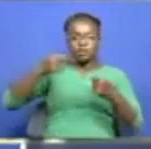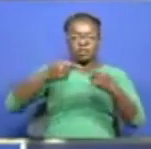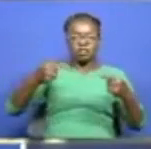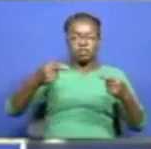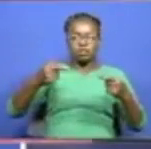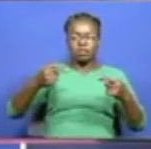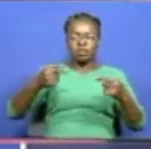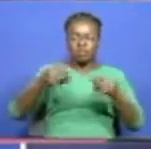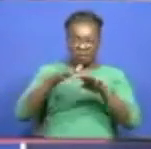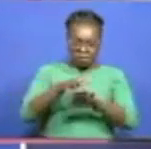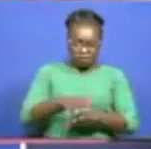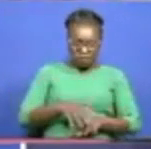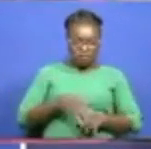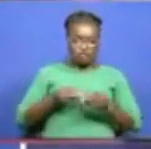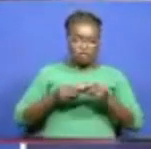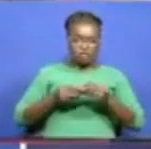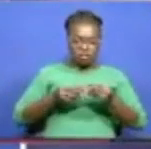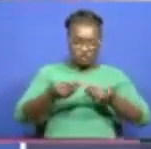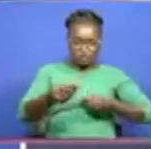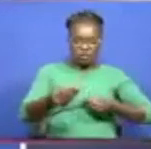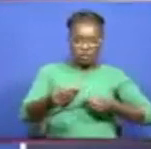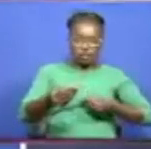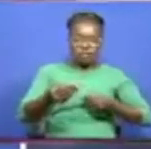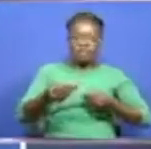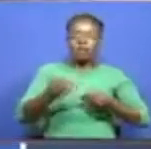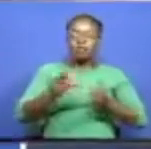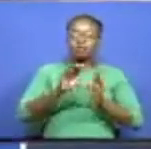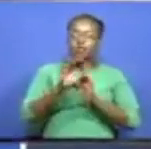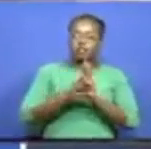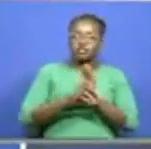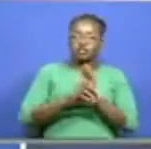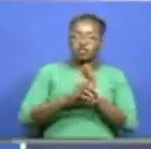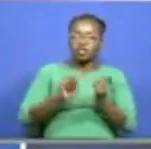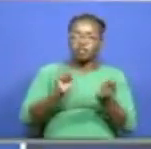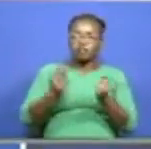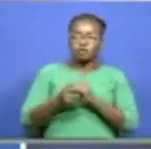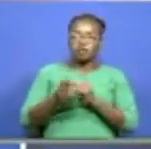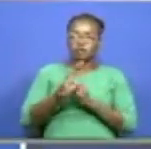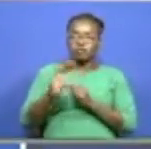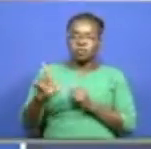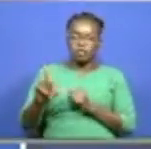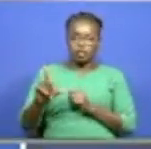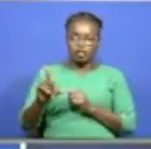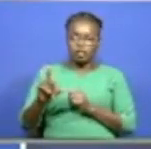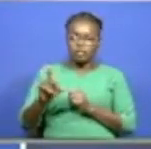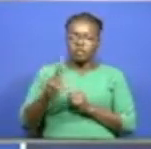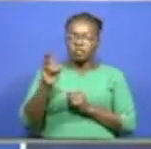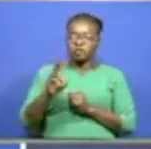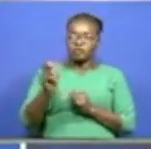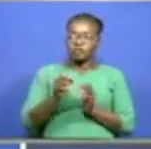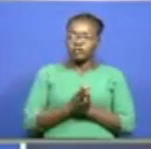is derailing handover of the Constitution Amendment Bill 2020 to Parliament. Politics is our business. So if